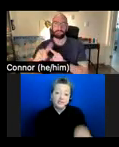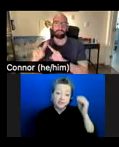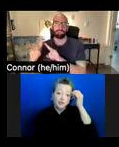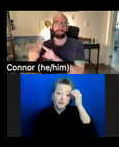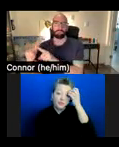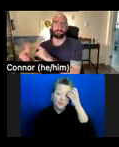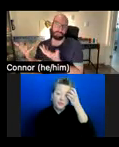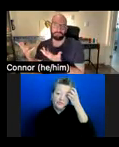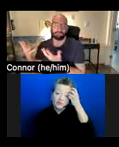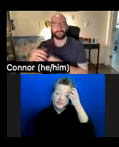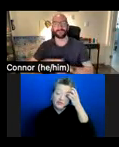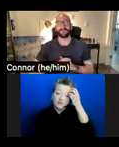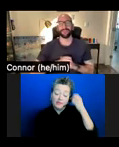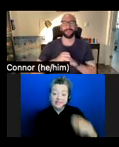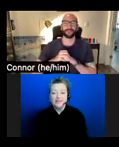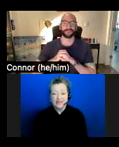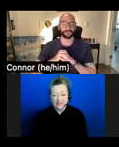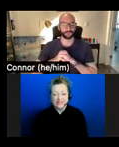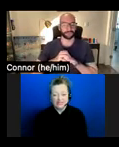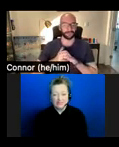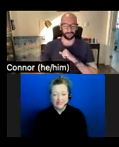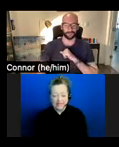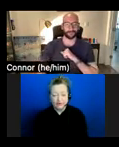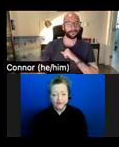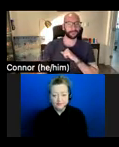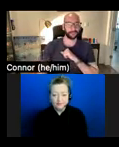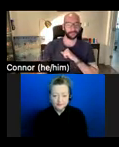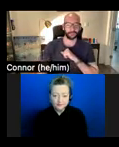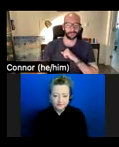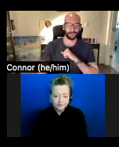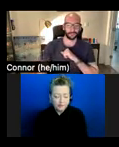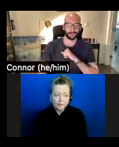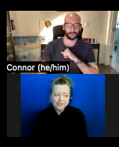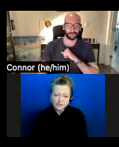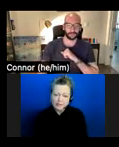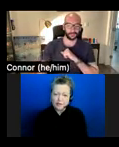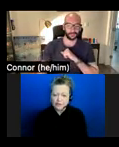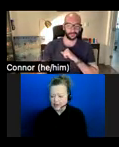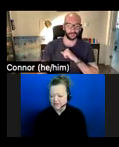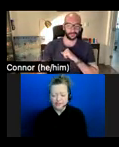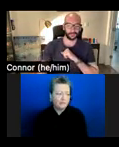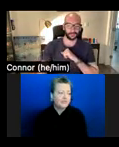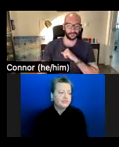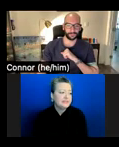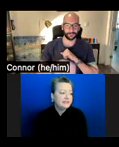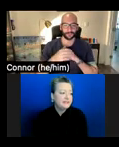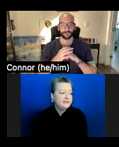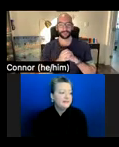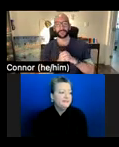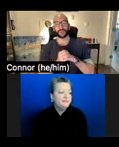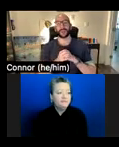want to make sure we go through the website so that it's more standard. But just remember, you do have other options.